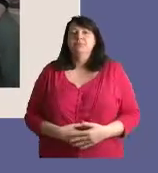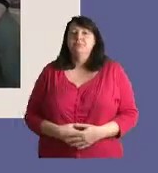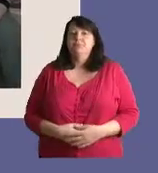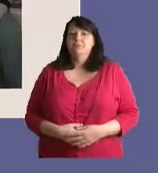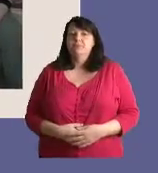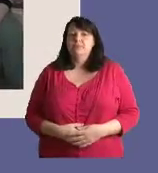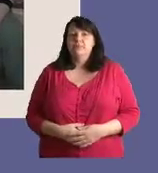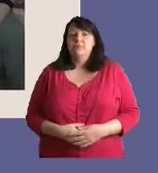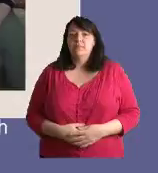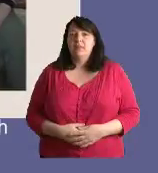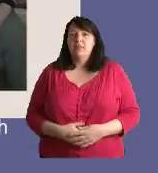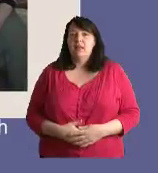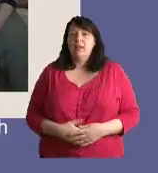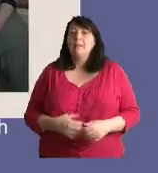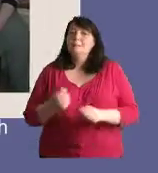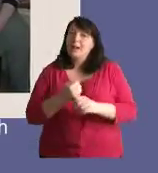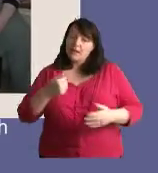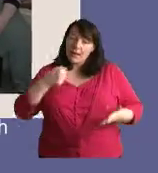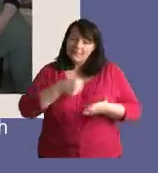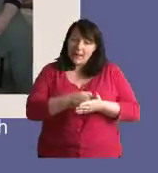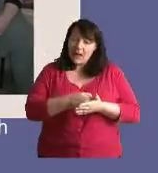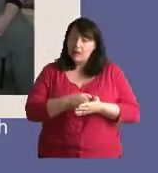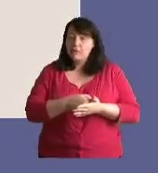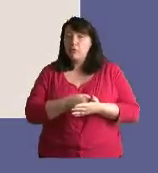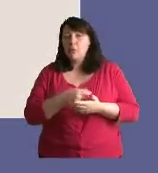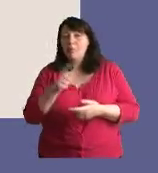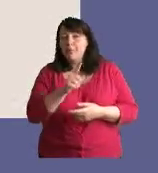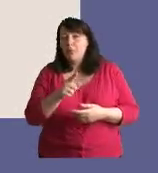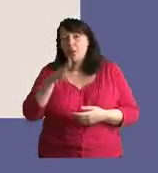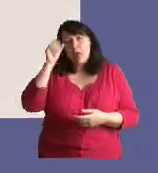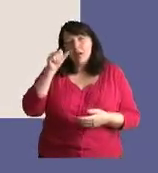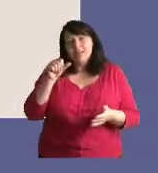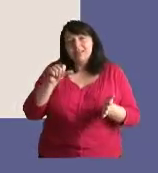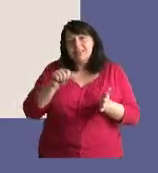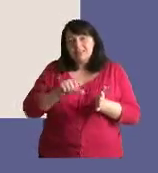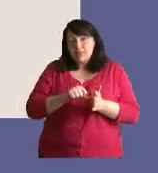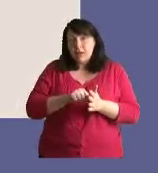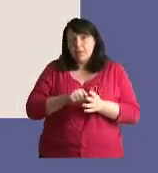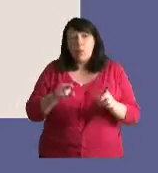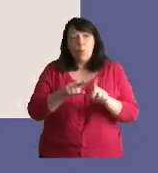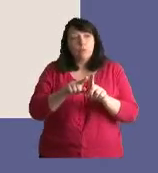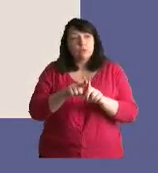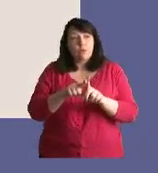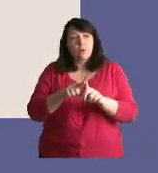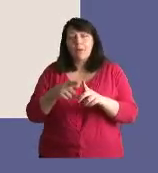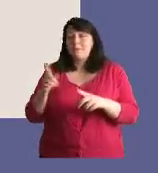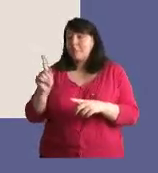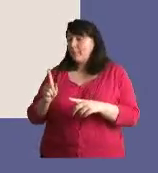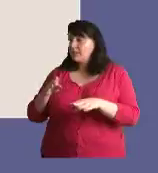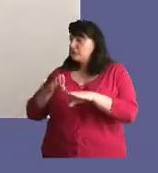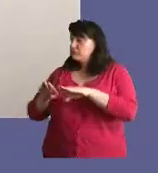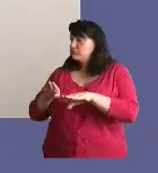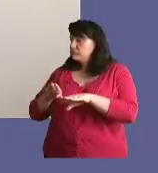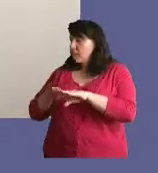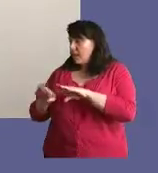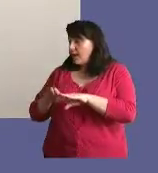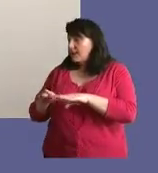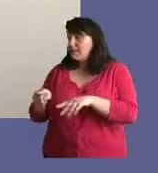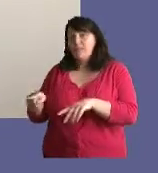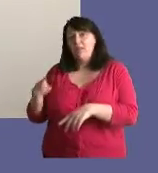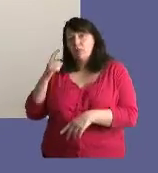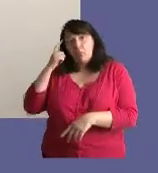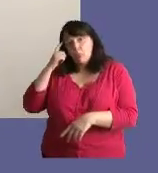achieve. It's made an impact not just for people with learning difficulties, but there's an awful lot of people trained